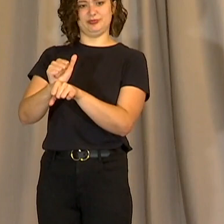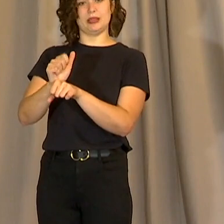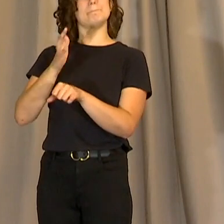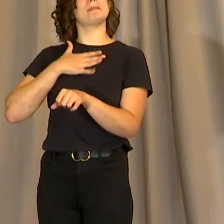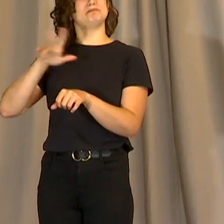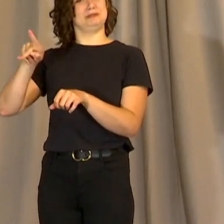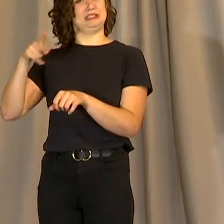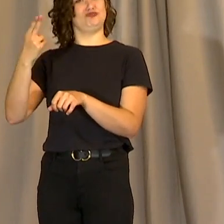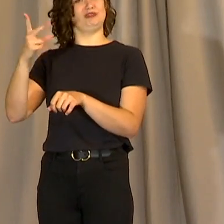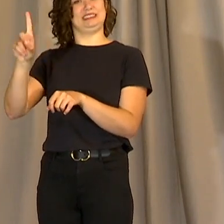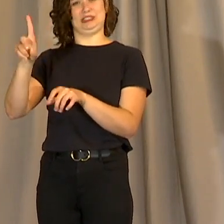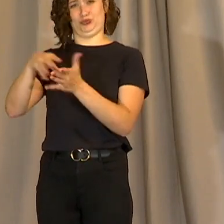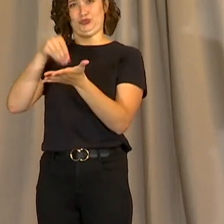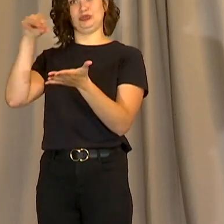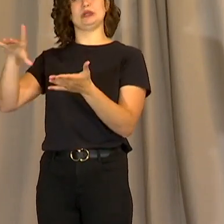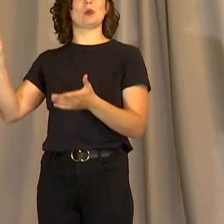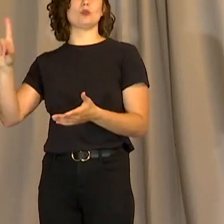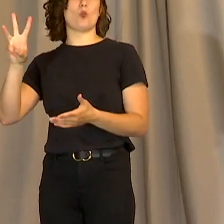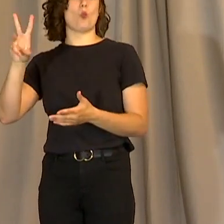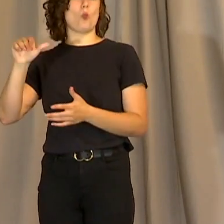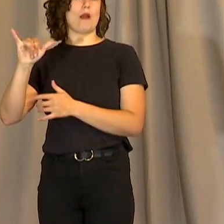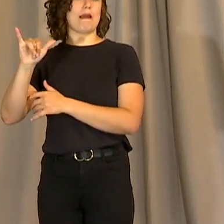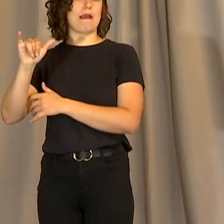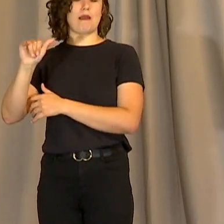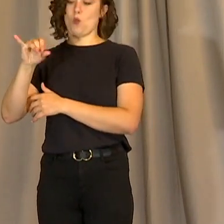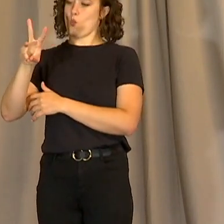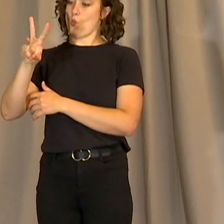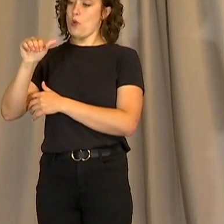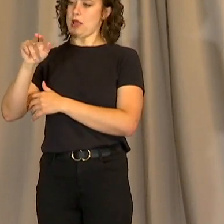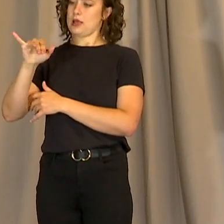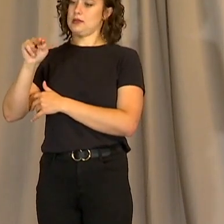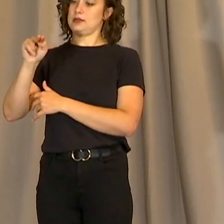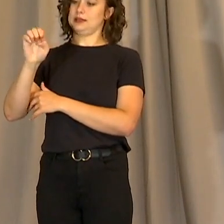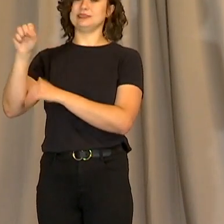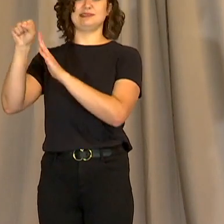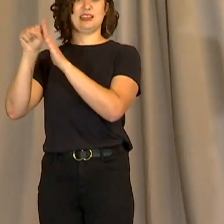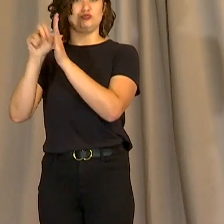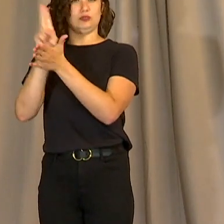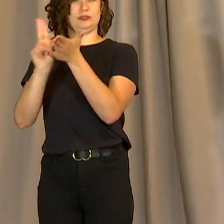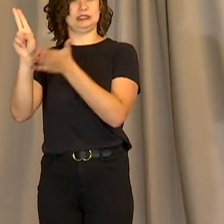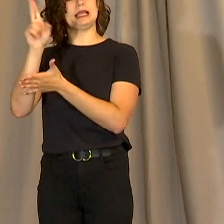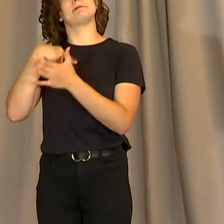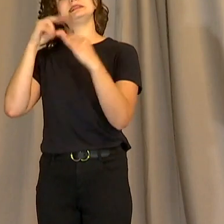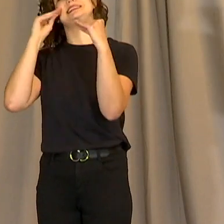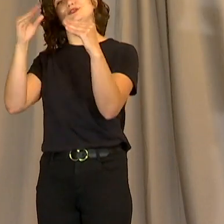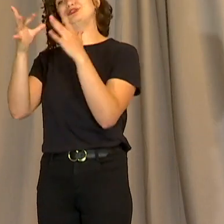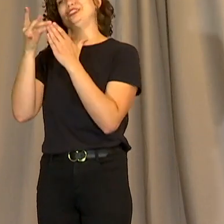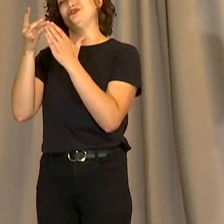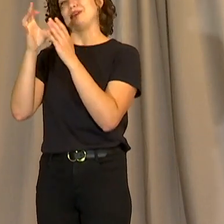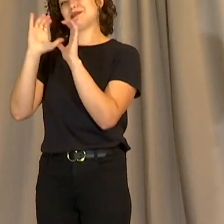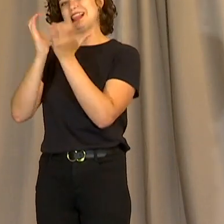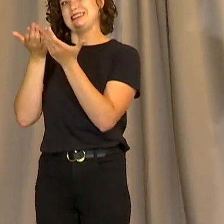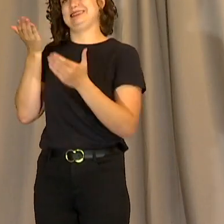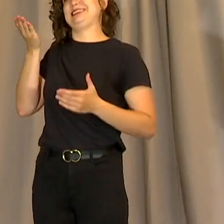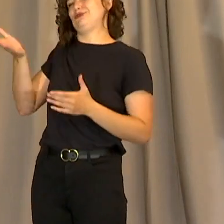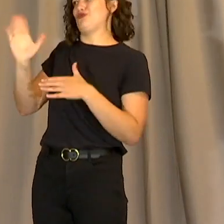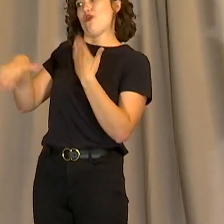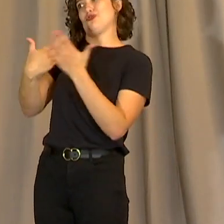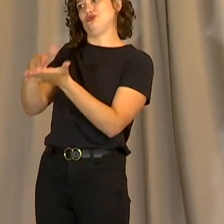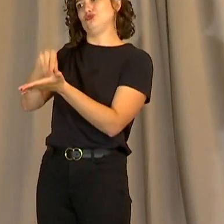we start with leader know thyself, right? I'm teaching leadership classes there, so they're all going into